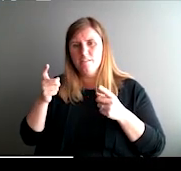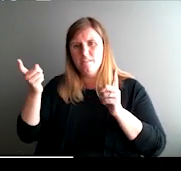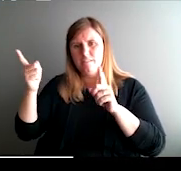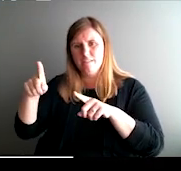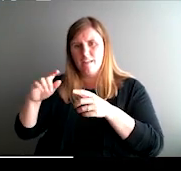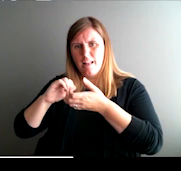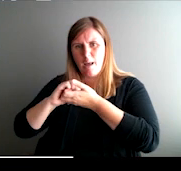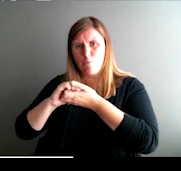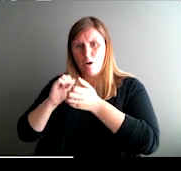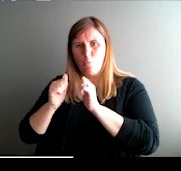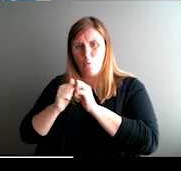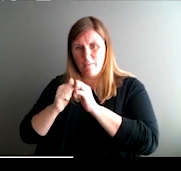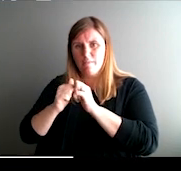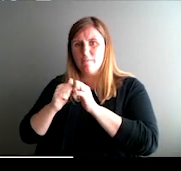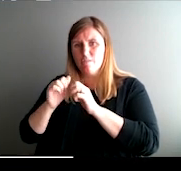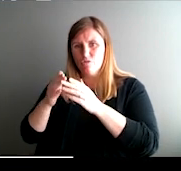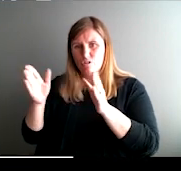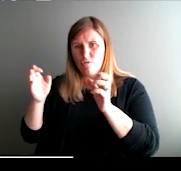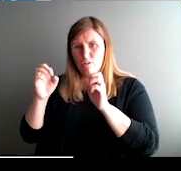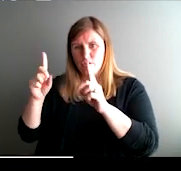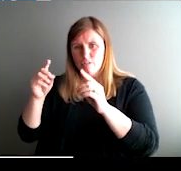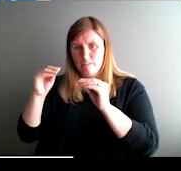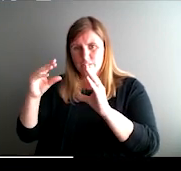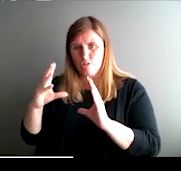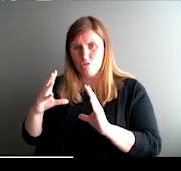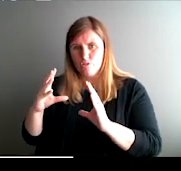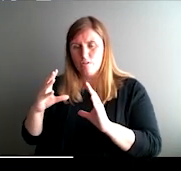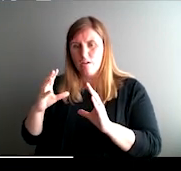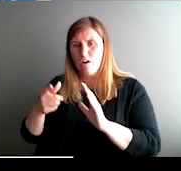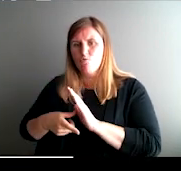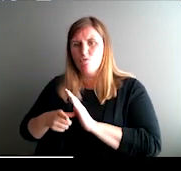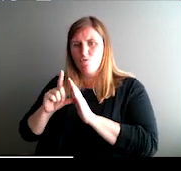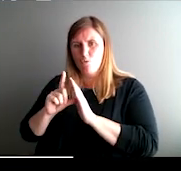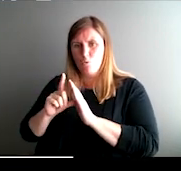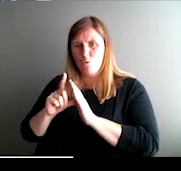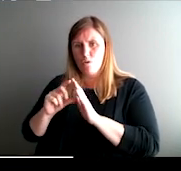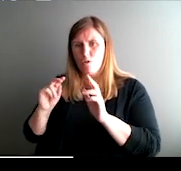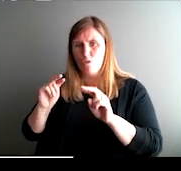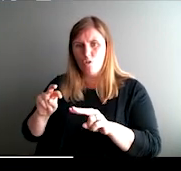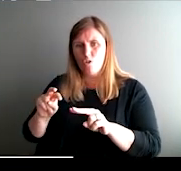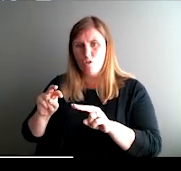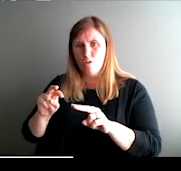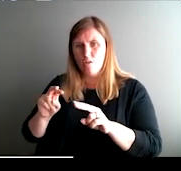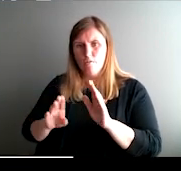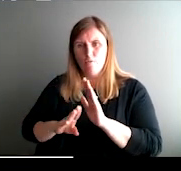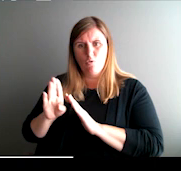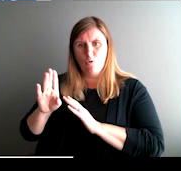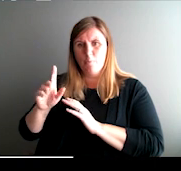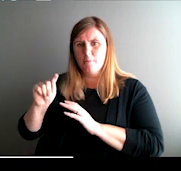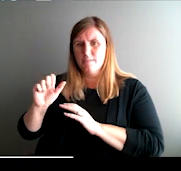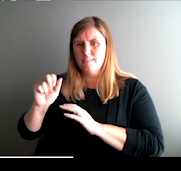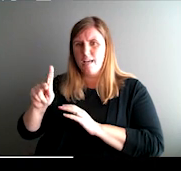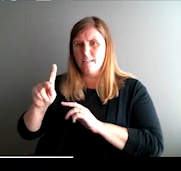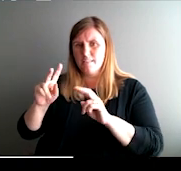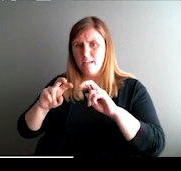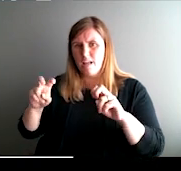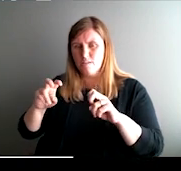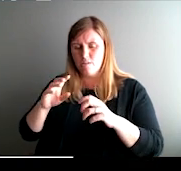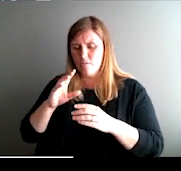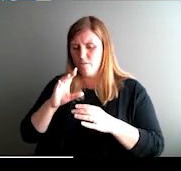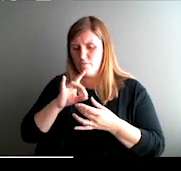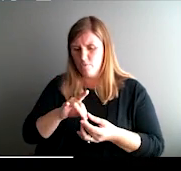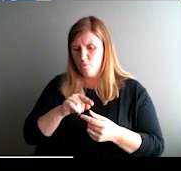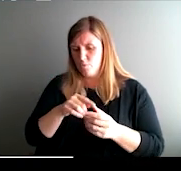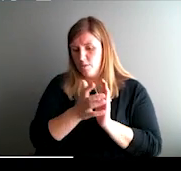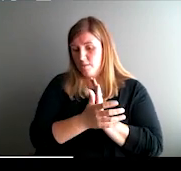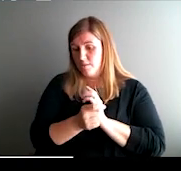with the general education teachers and go over and form that task analysis around the skills that the student